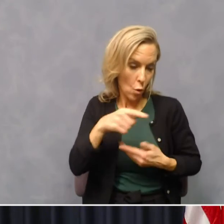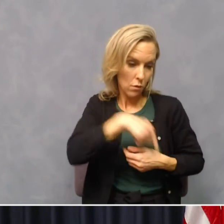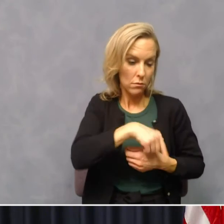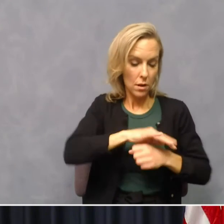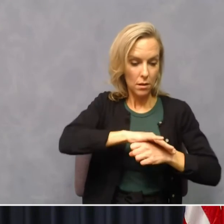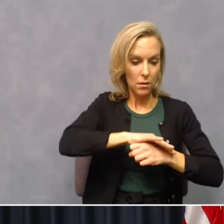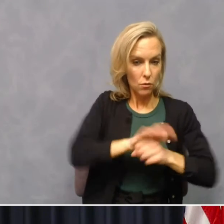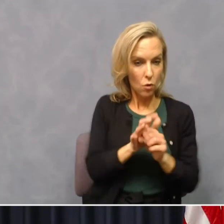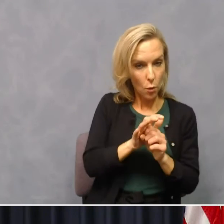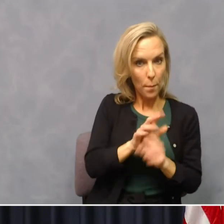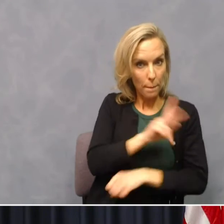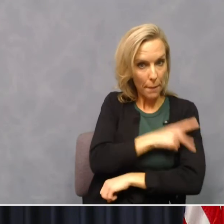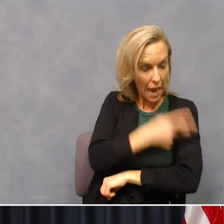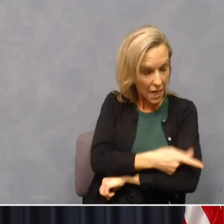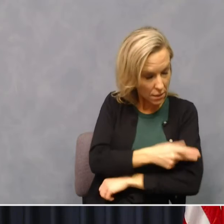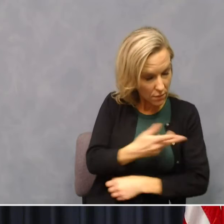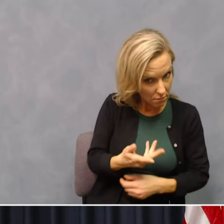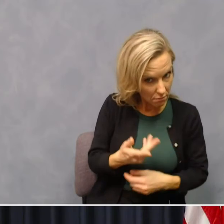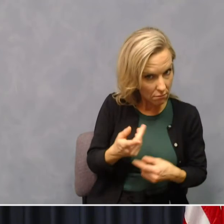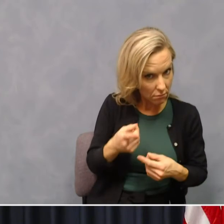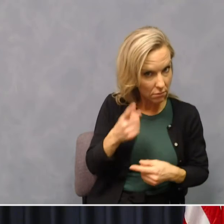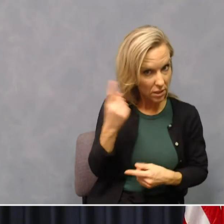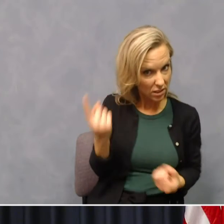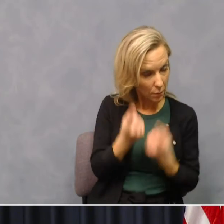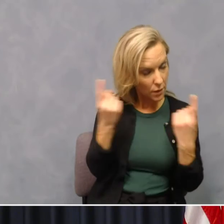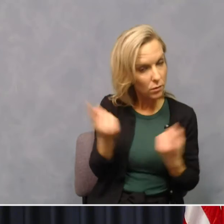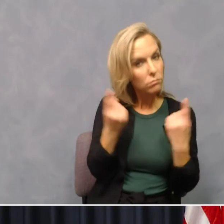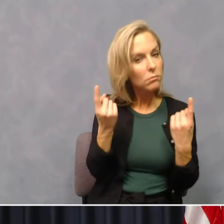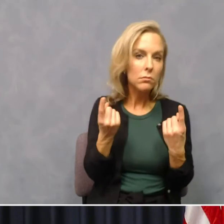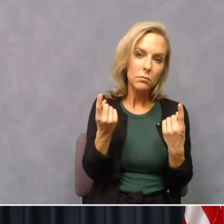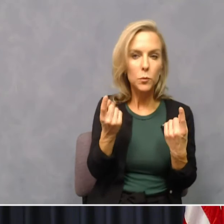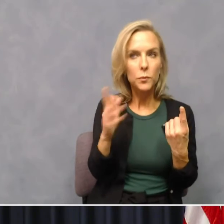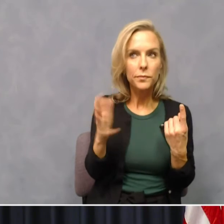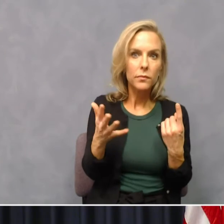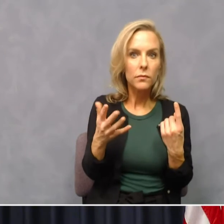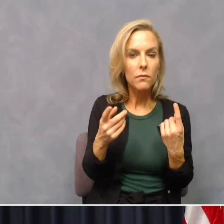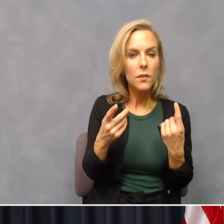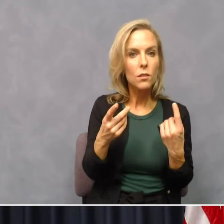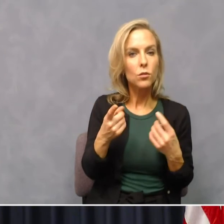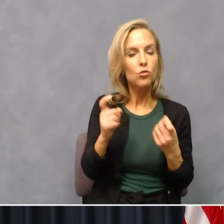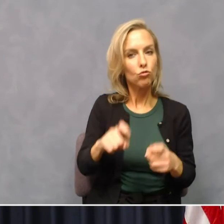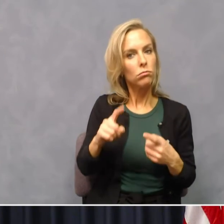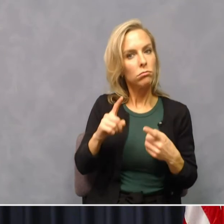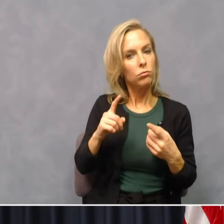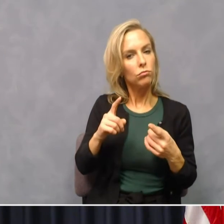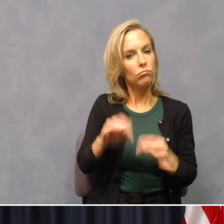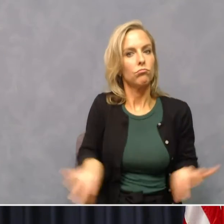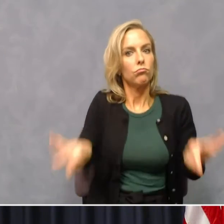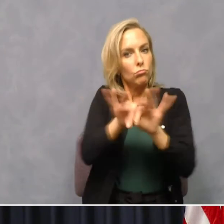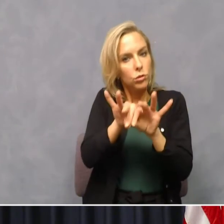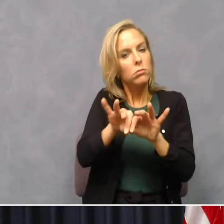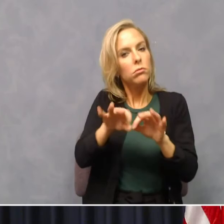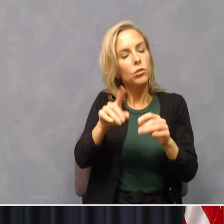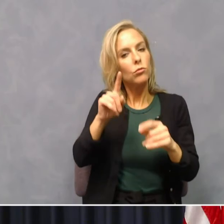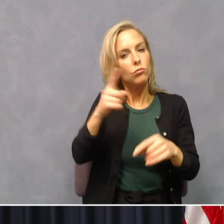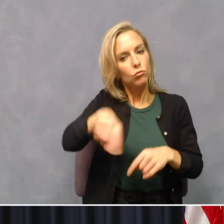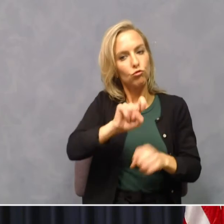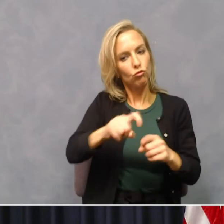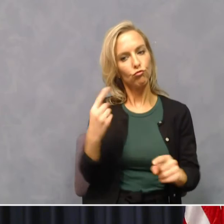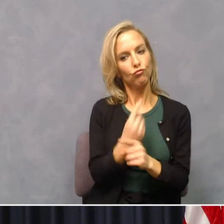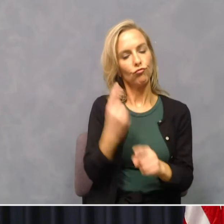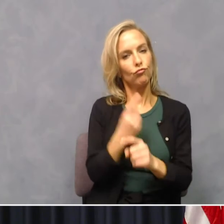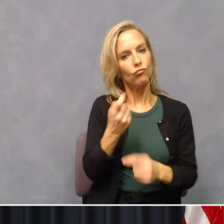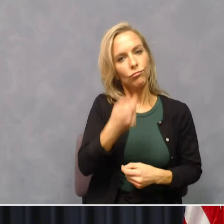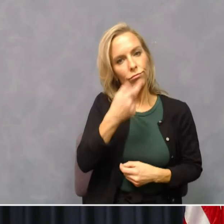Stack, but is this something that should be, I guess I'll say, stressed more heavily as a regimen